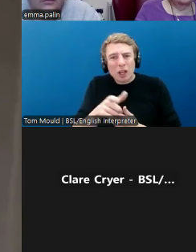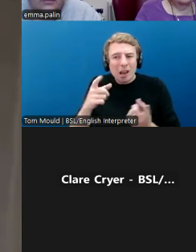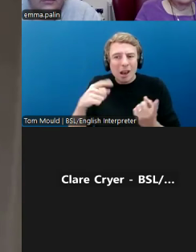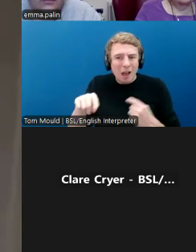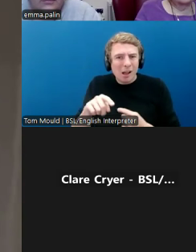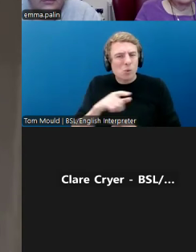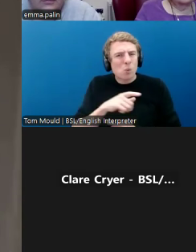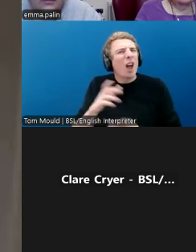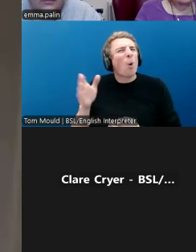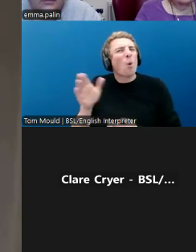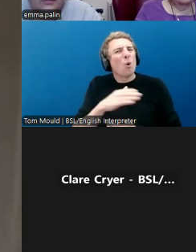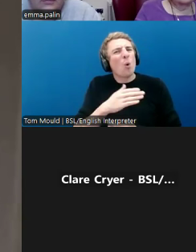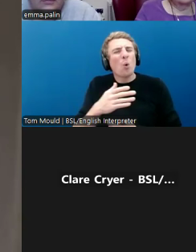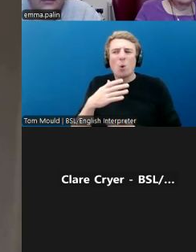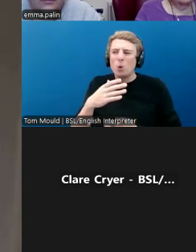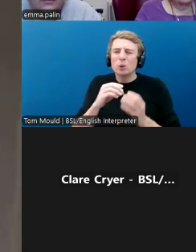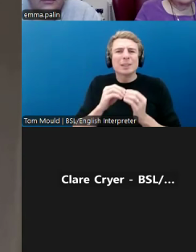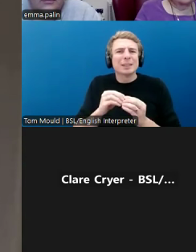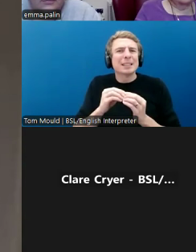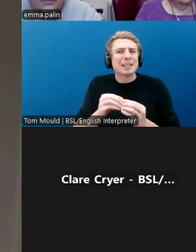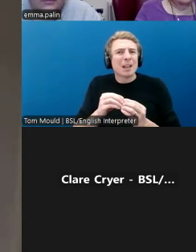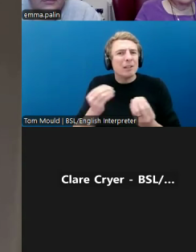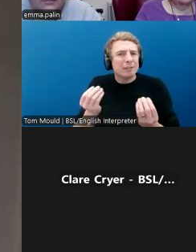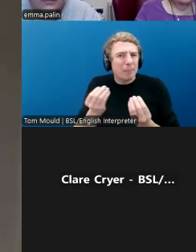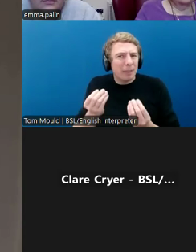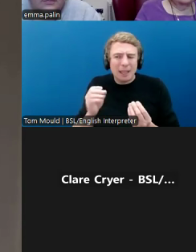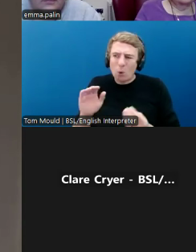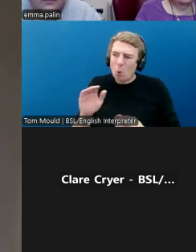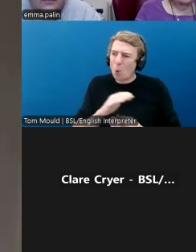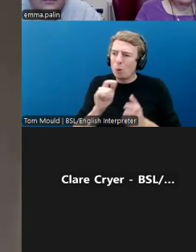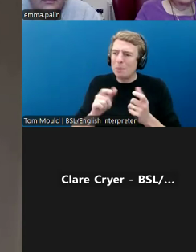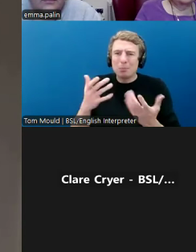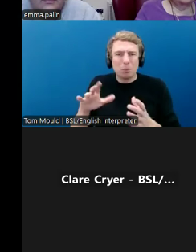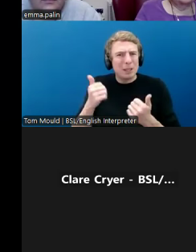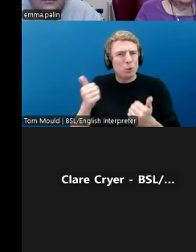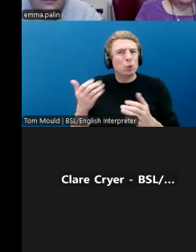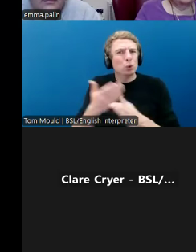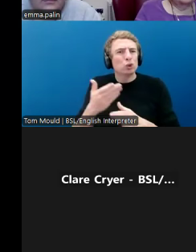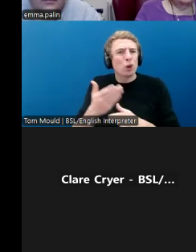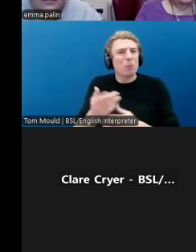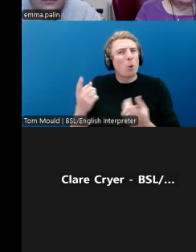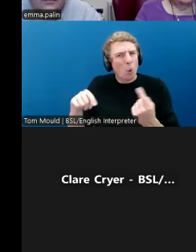deserve something, because they've all done a splendid job and they're marvellous.